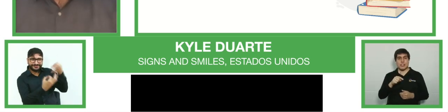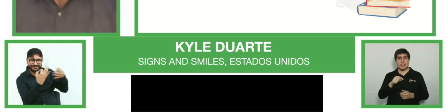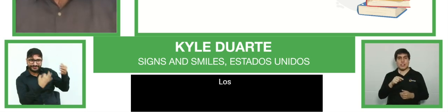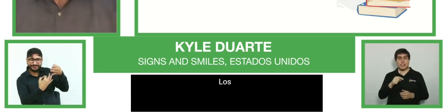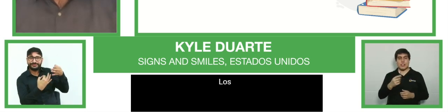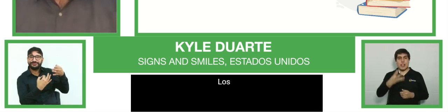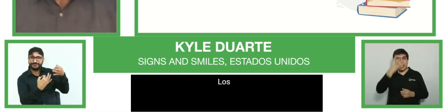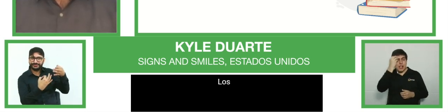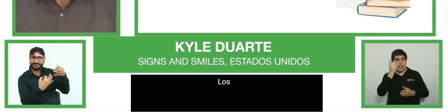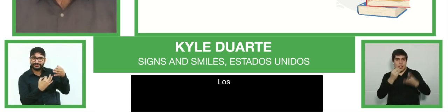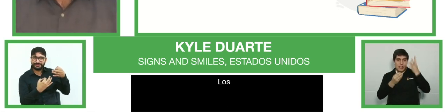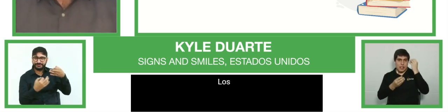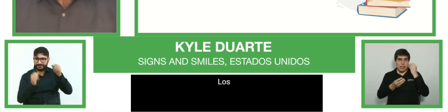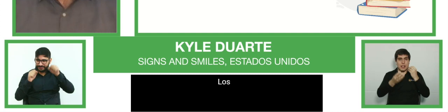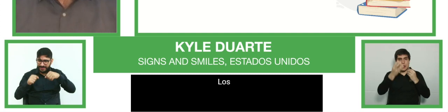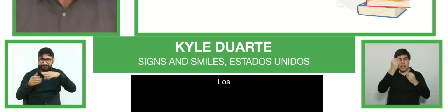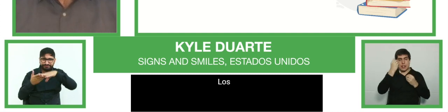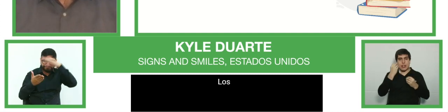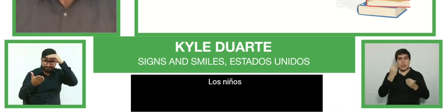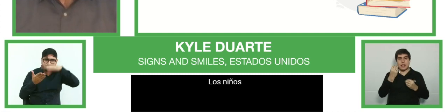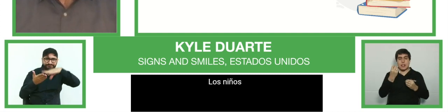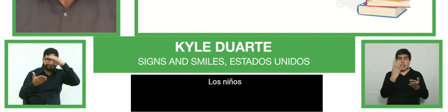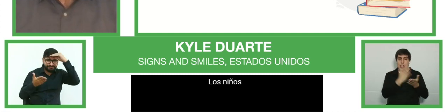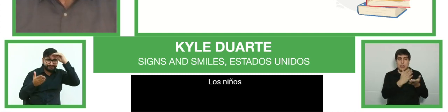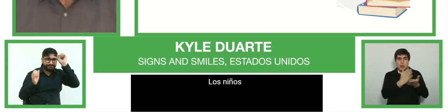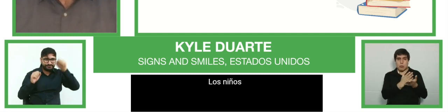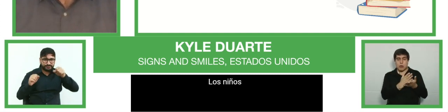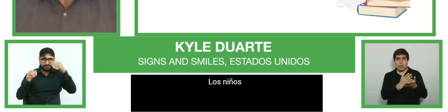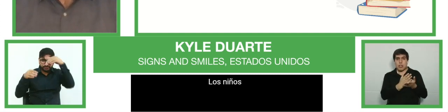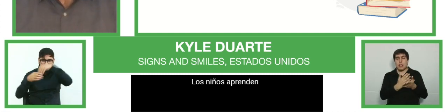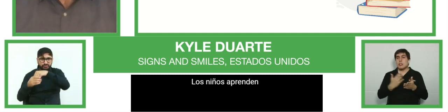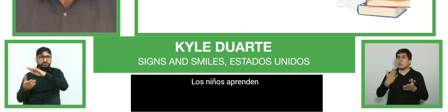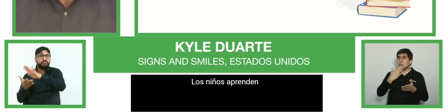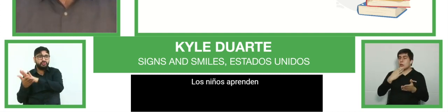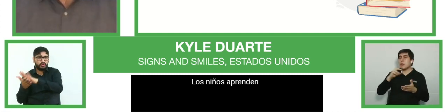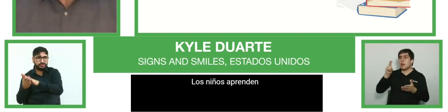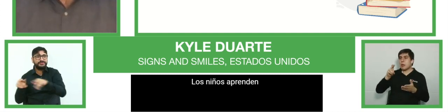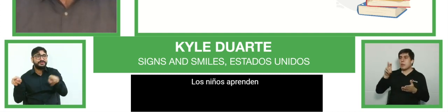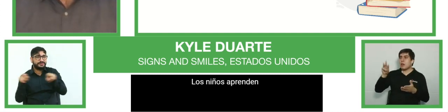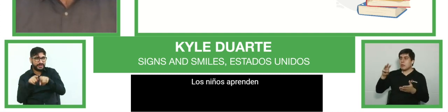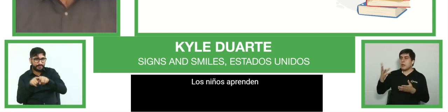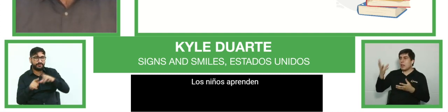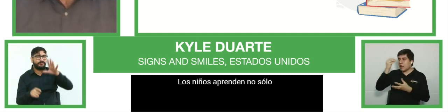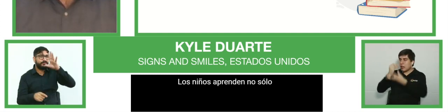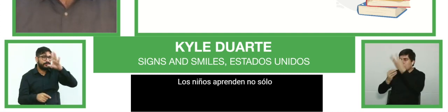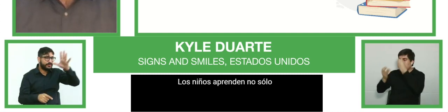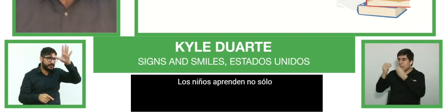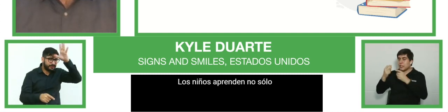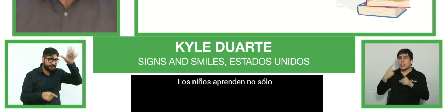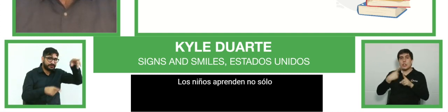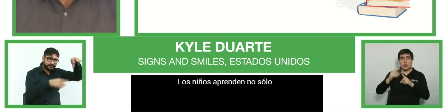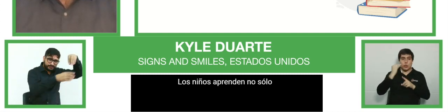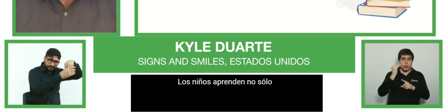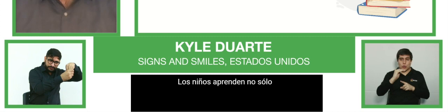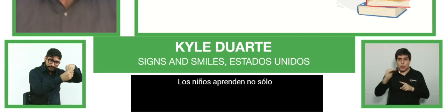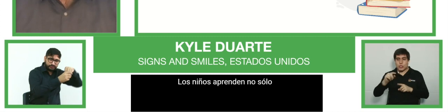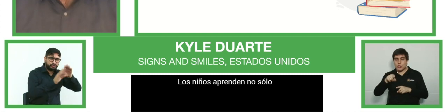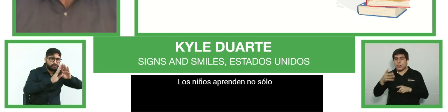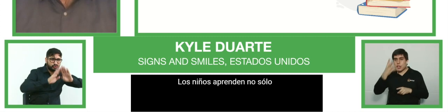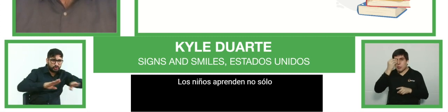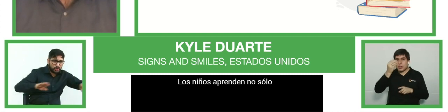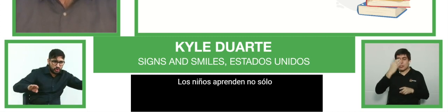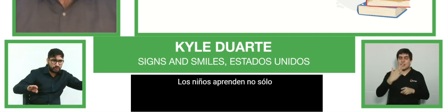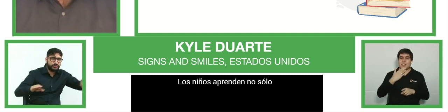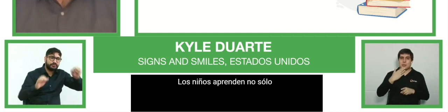their parents. And so our project is going to be focused on language learning between deaf children and